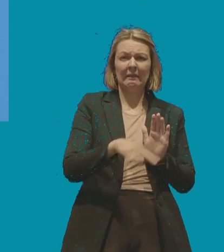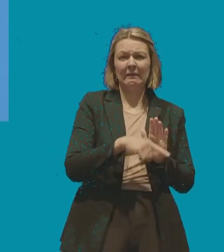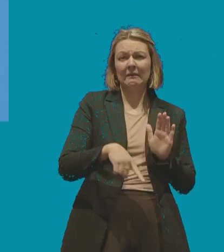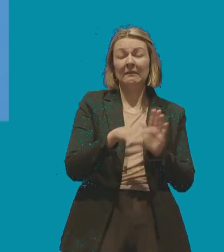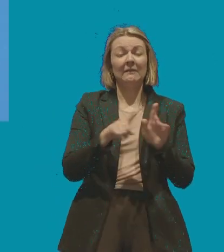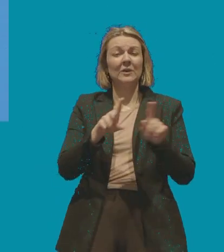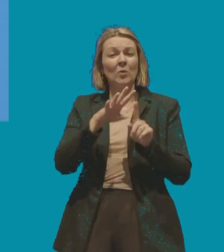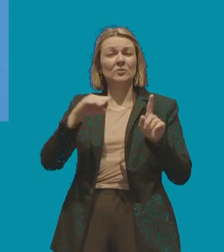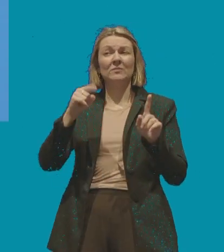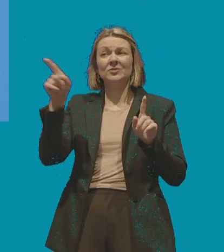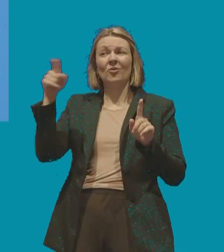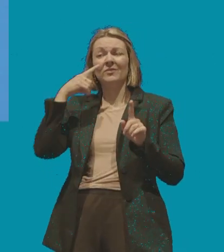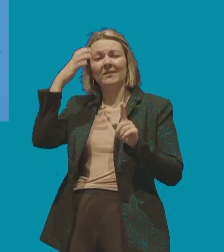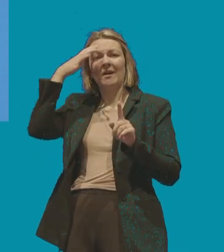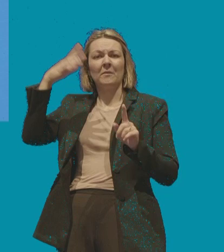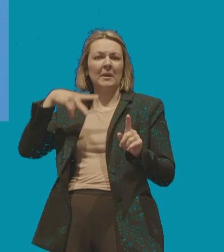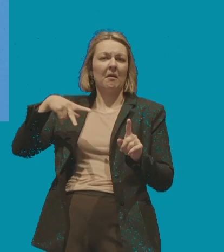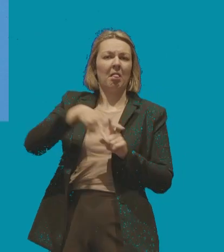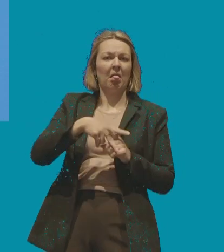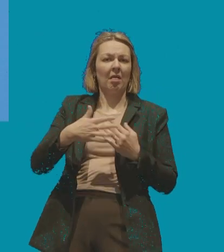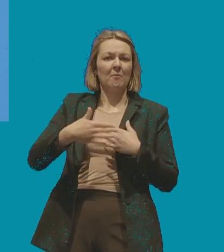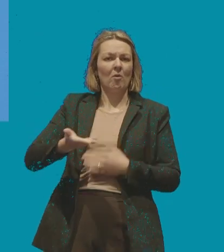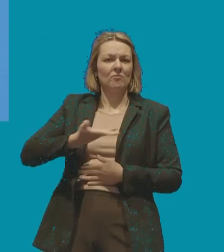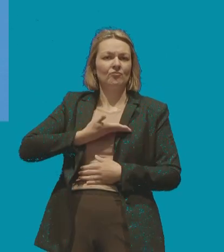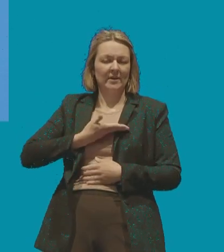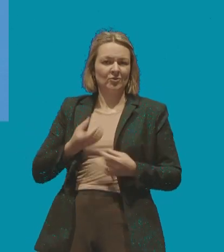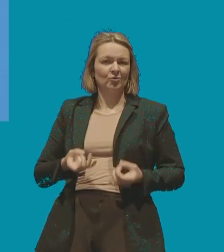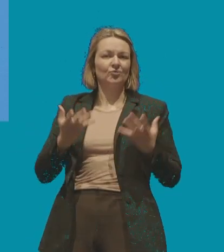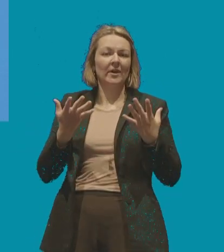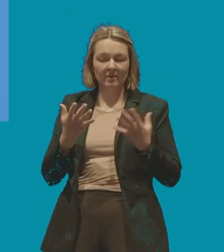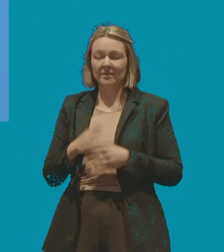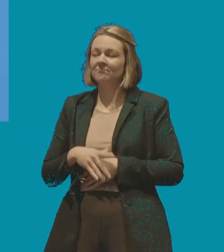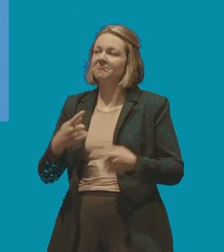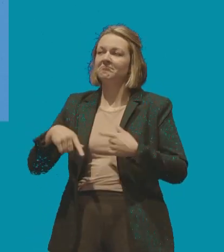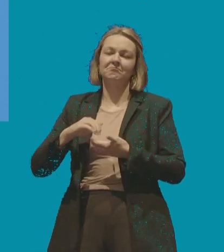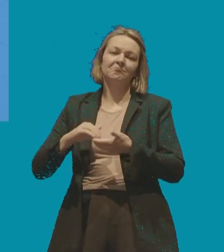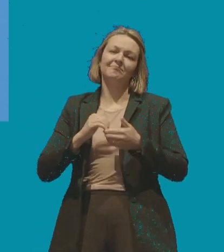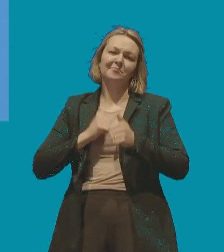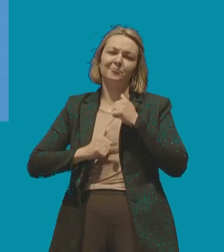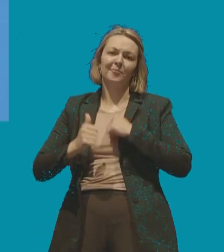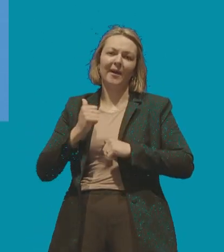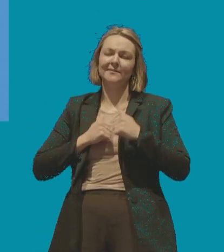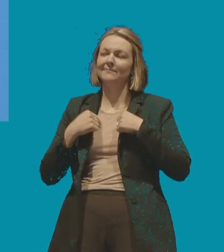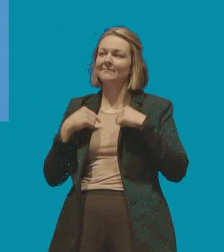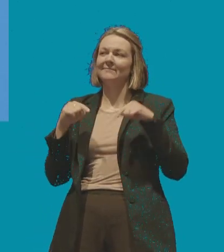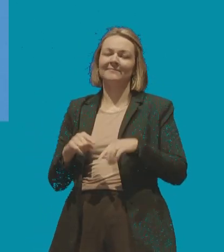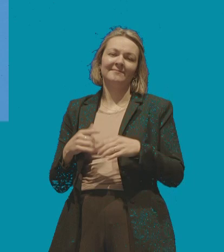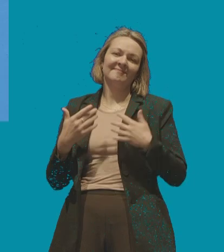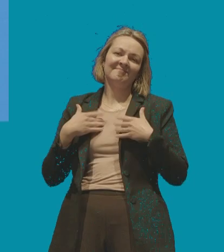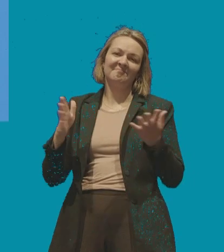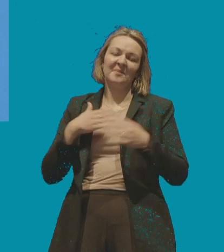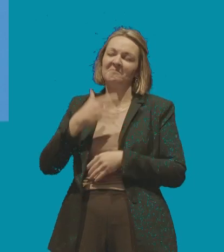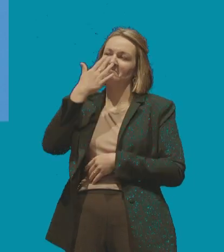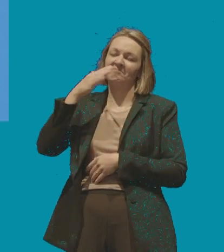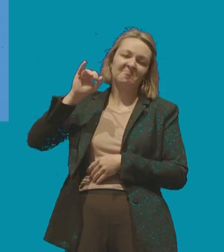Tory government intent on attacking our right to strike. But I think we can take collective pride that in the face of all of that, we fought